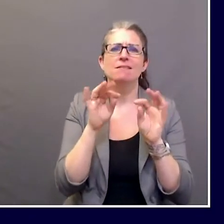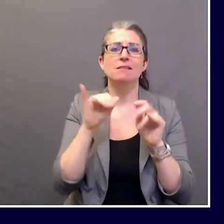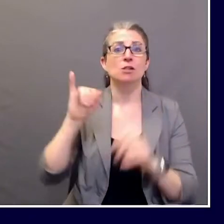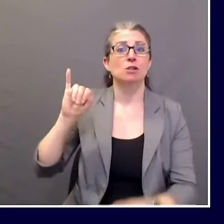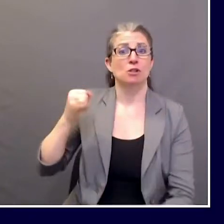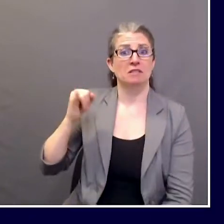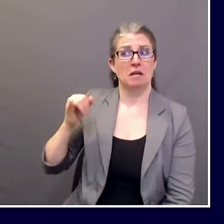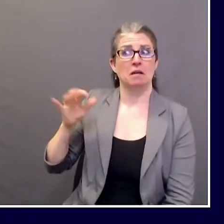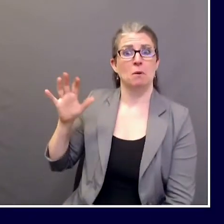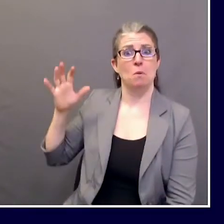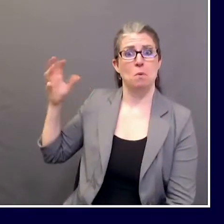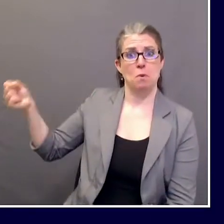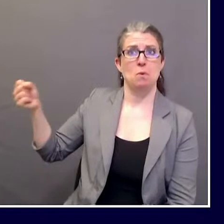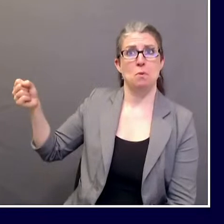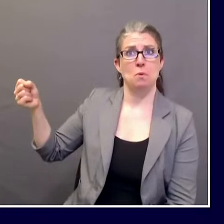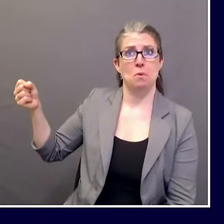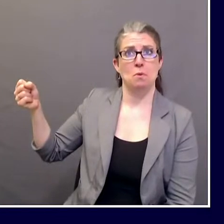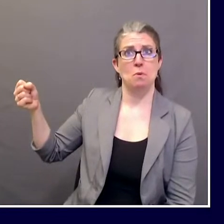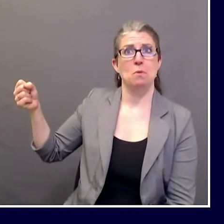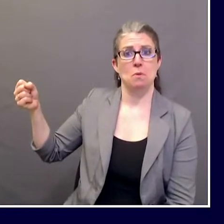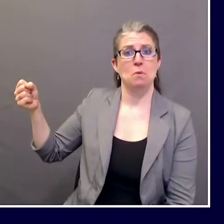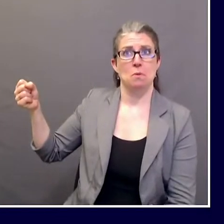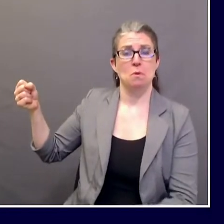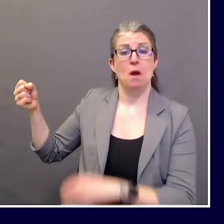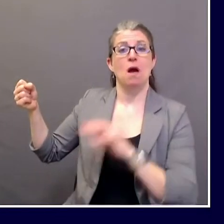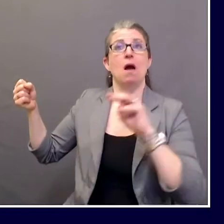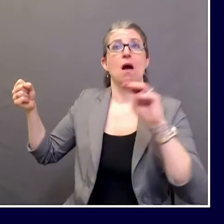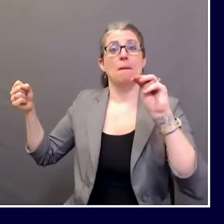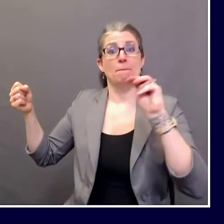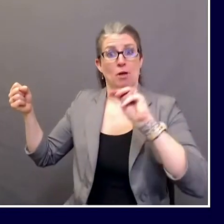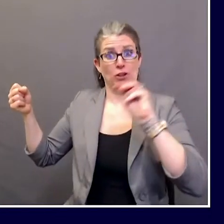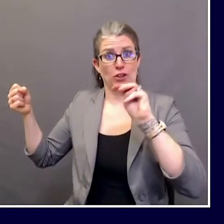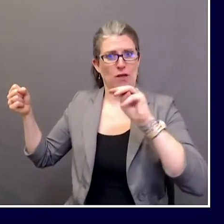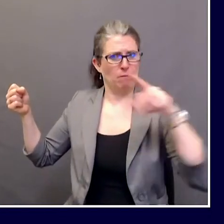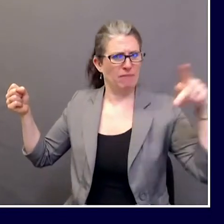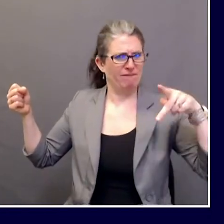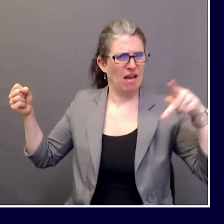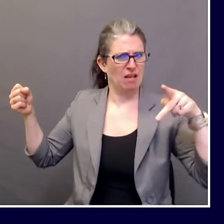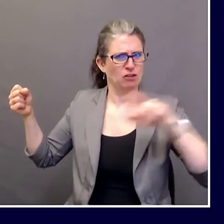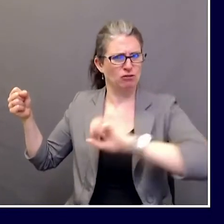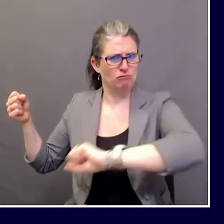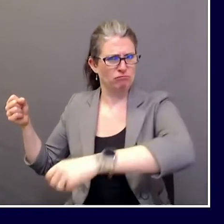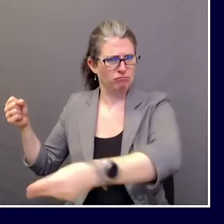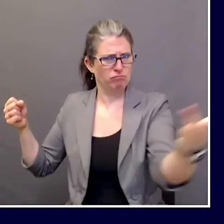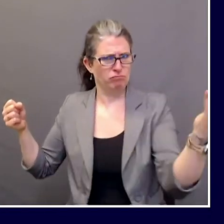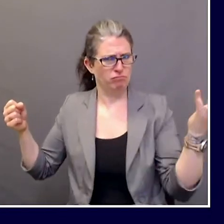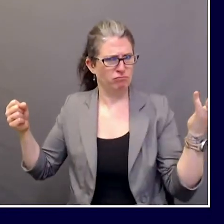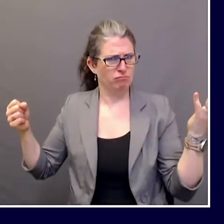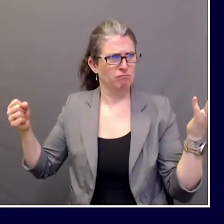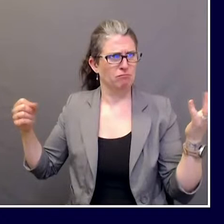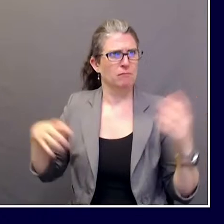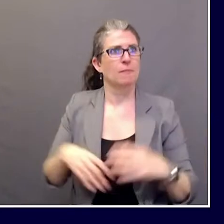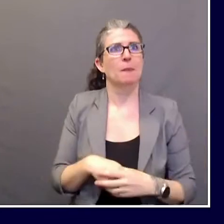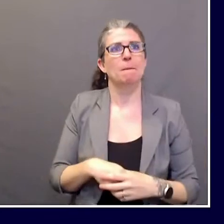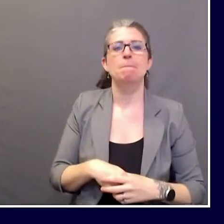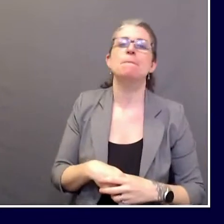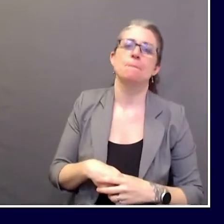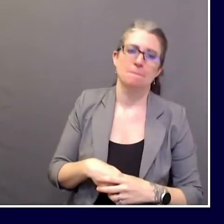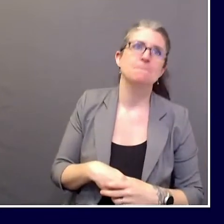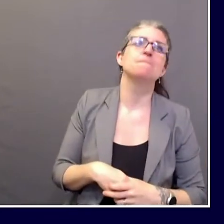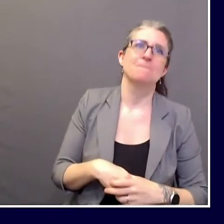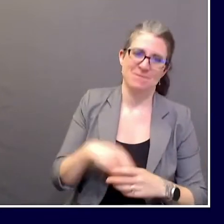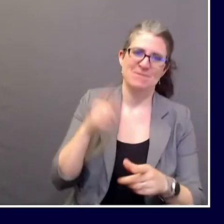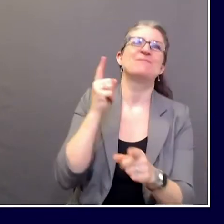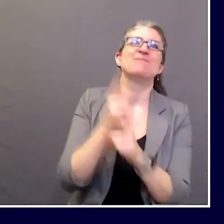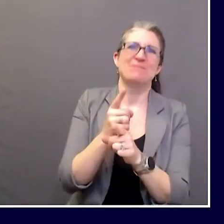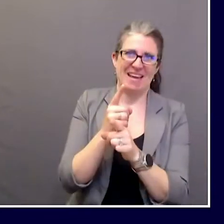logistical challenge. Could you sort of detail that somewhat? Yep, it is more. There are more logistical considerations that we have to take